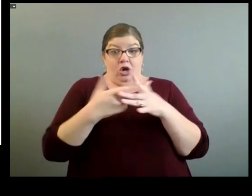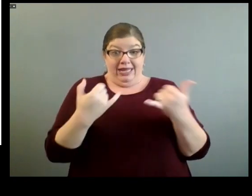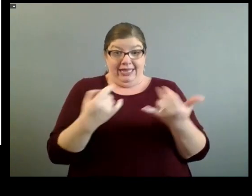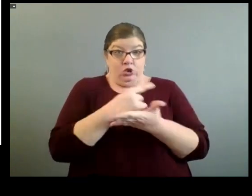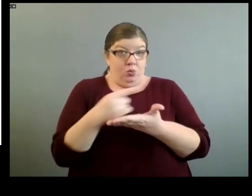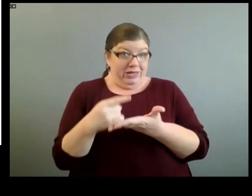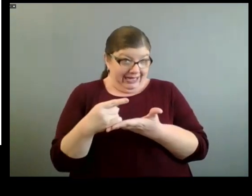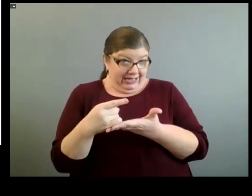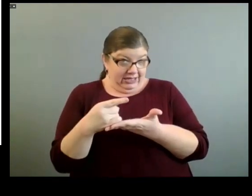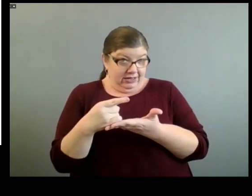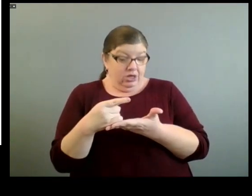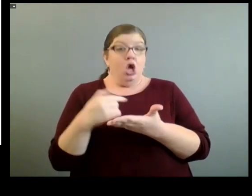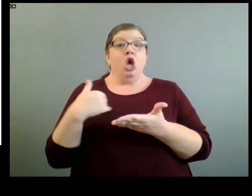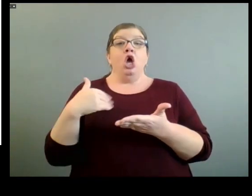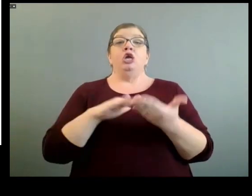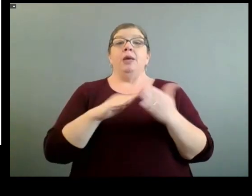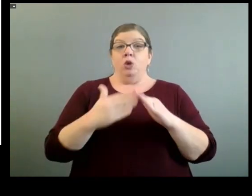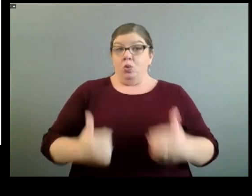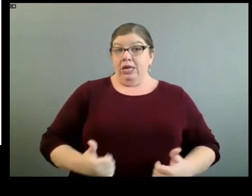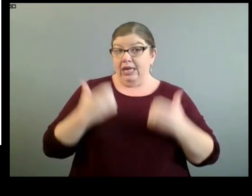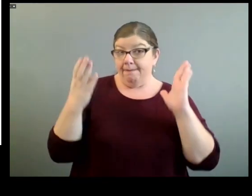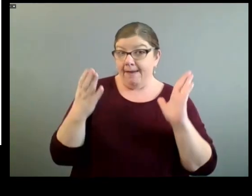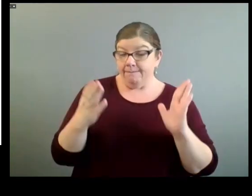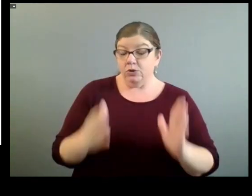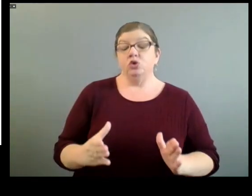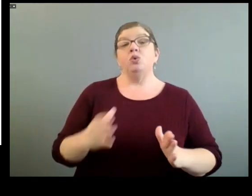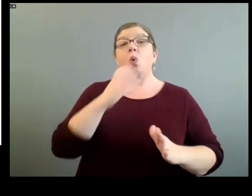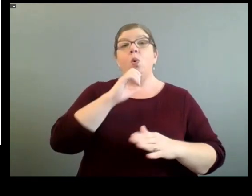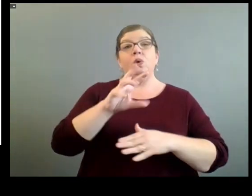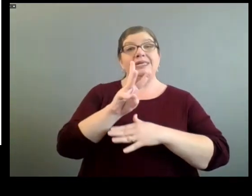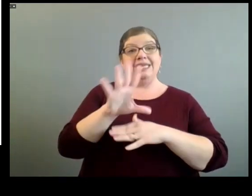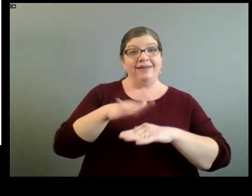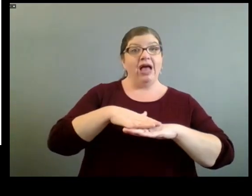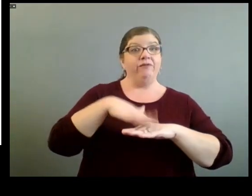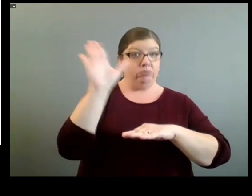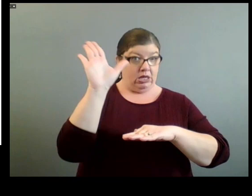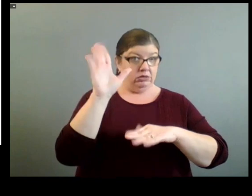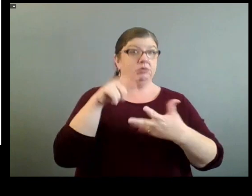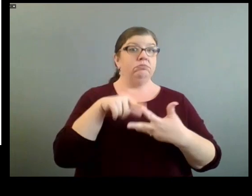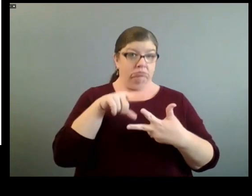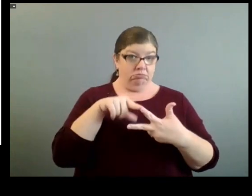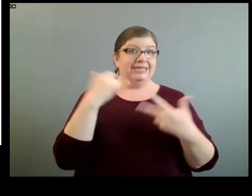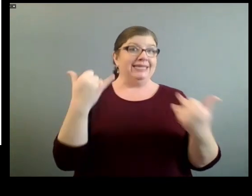are community members who are 65 plus years of age.